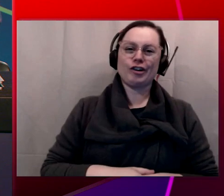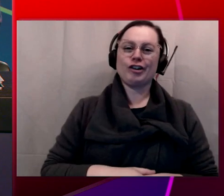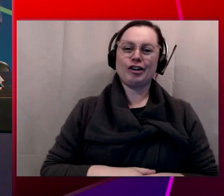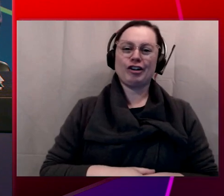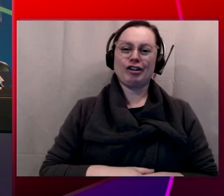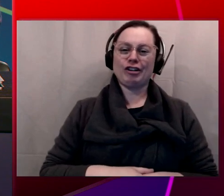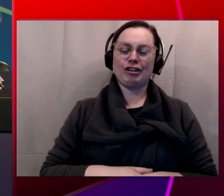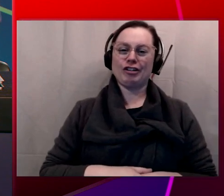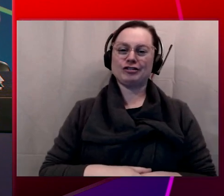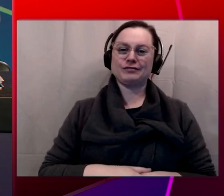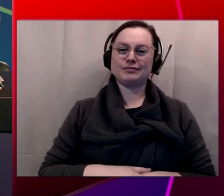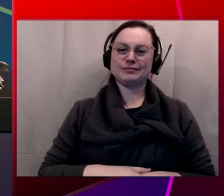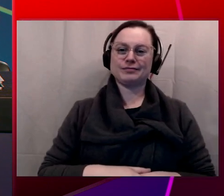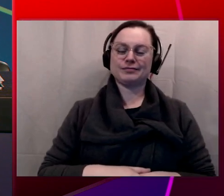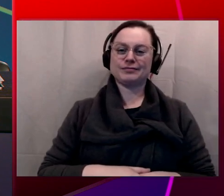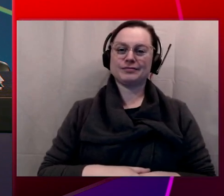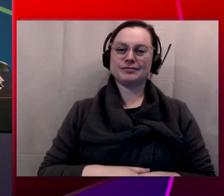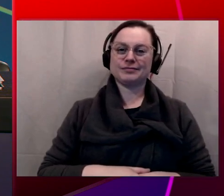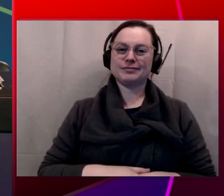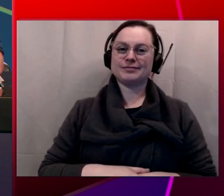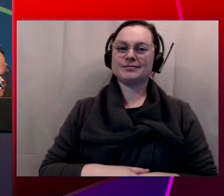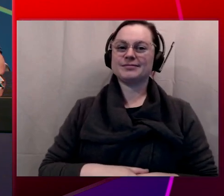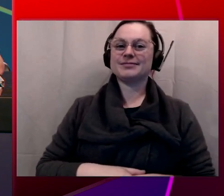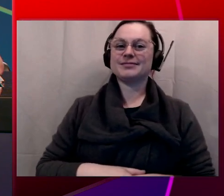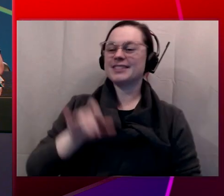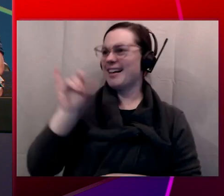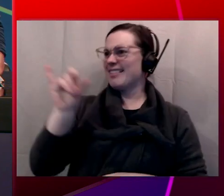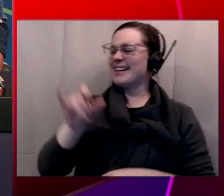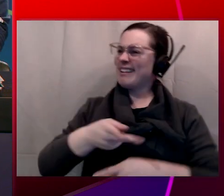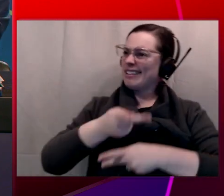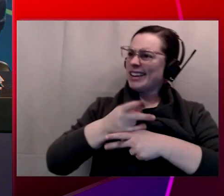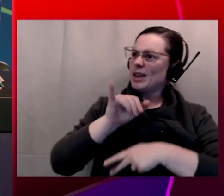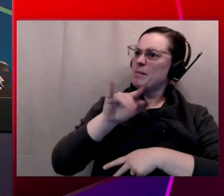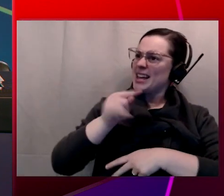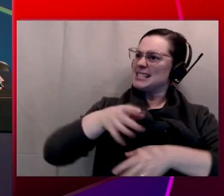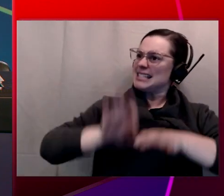There's that saying keep it simple, right? So,